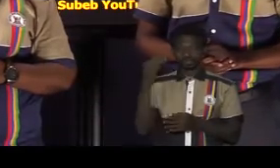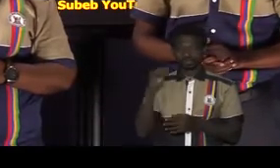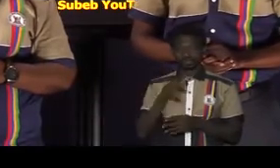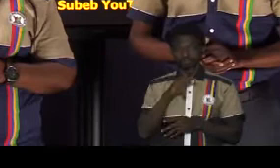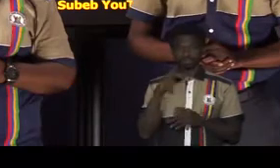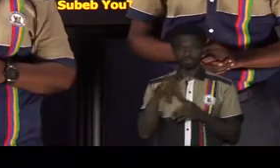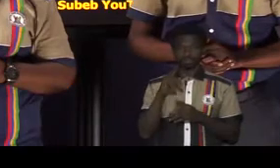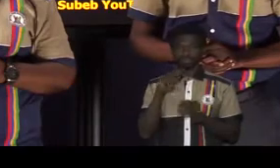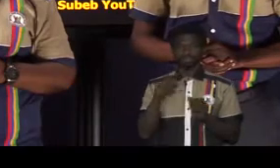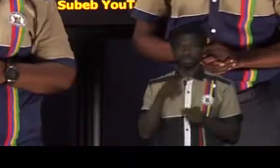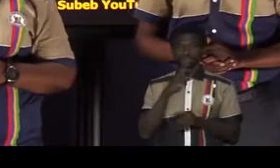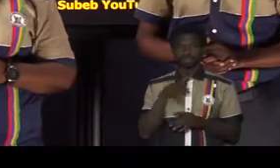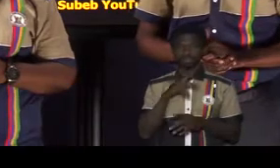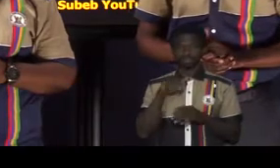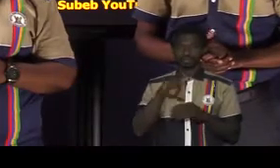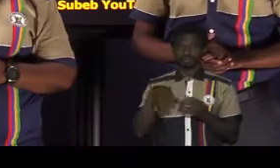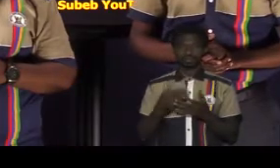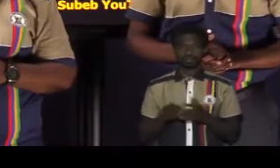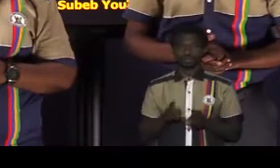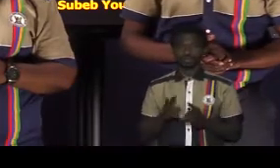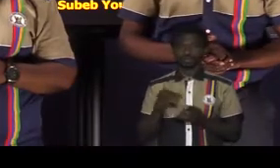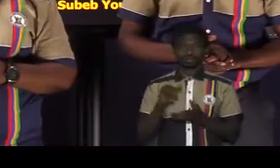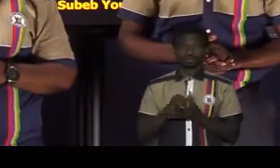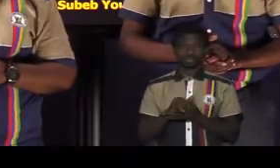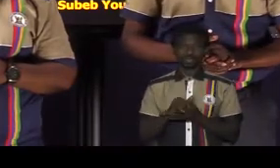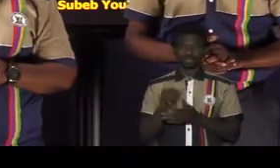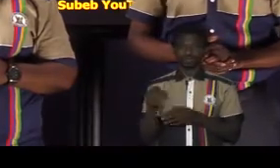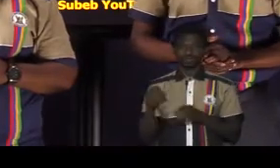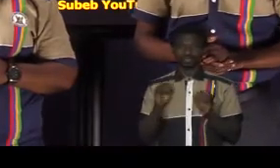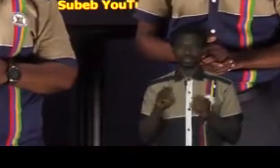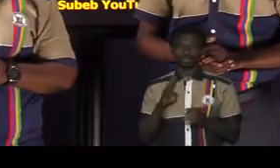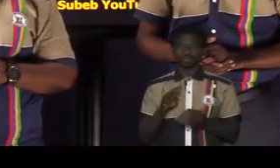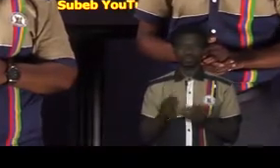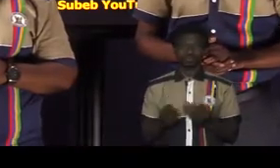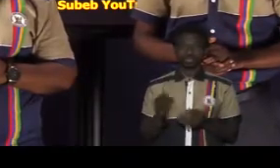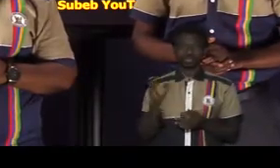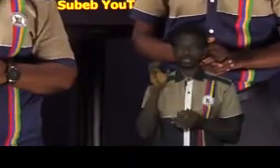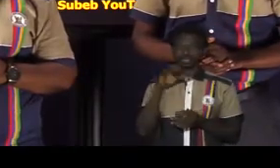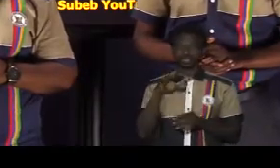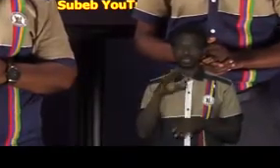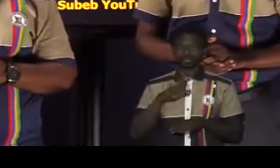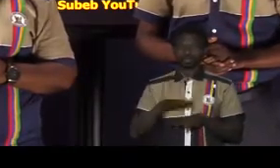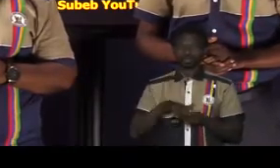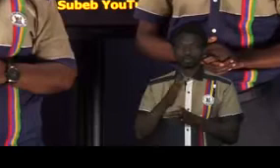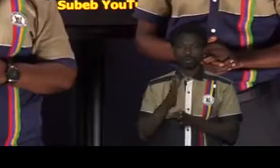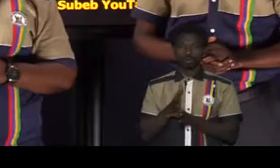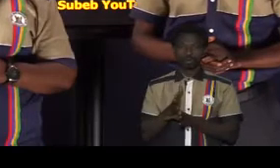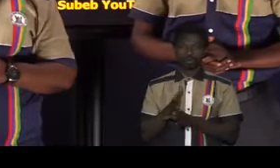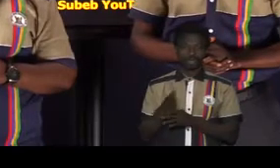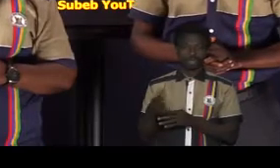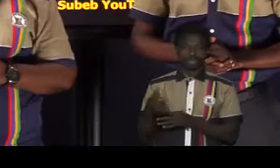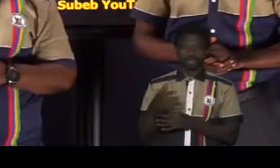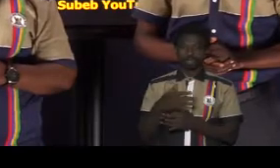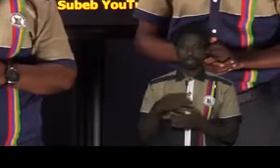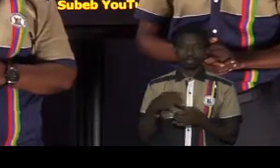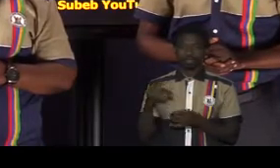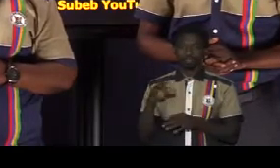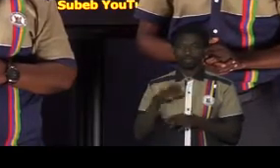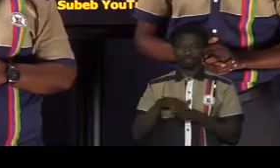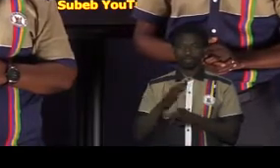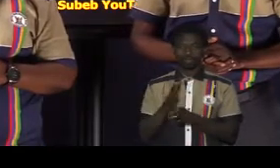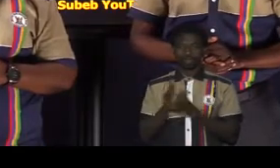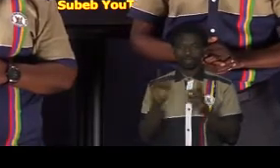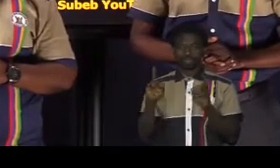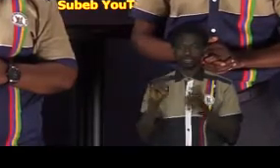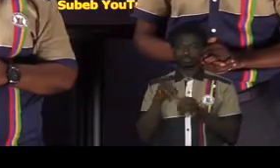perfection, and you can be perfect in all that we are teaching by simply checking out our online collection of online